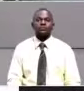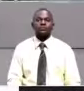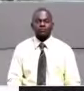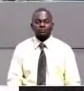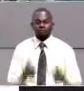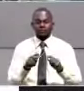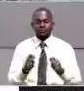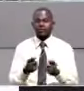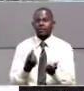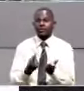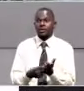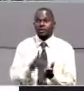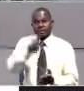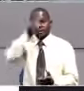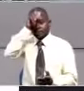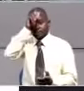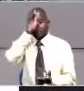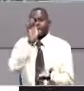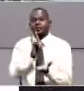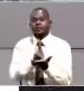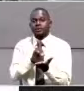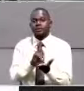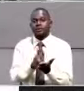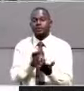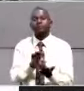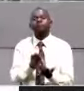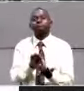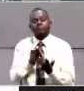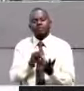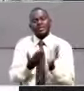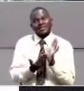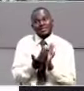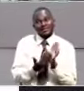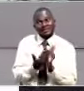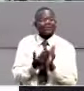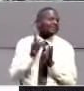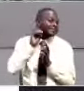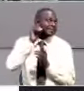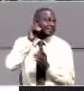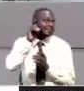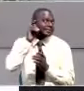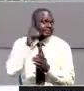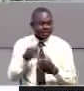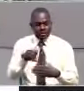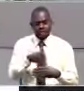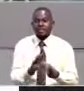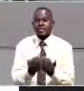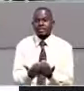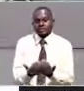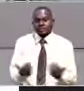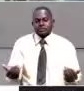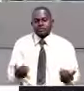A team of Ugandan and Egyptian medical specialists have carried out an operation to restore hearing loss among children. The